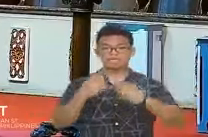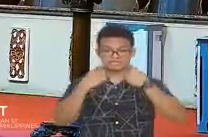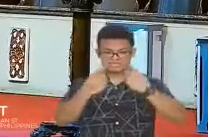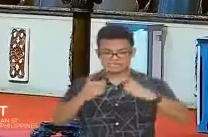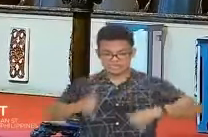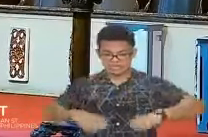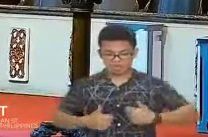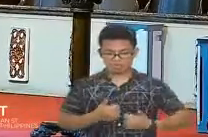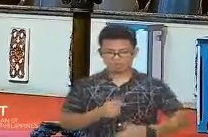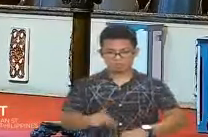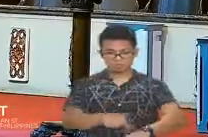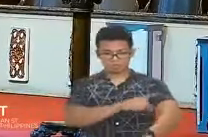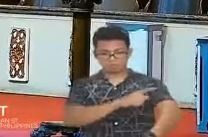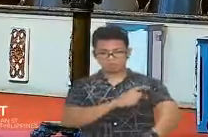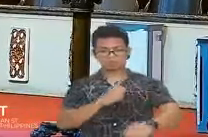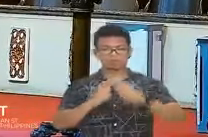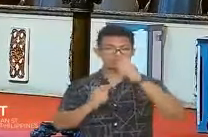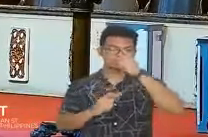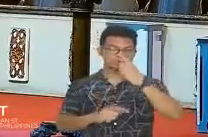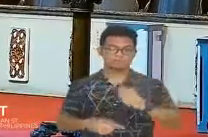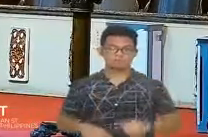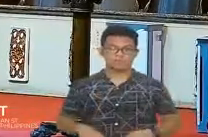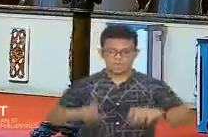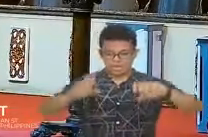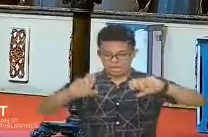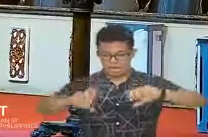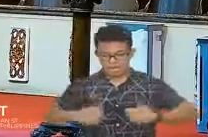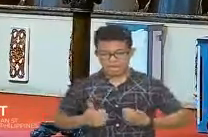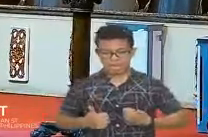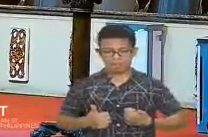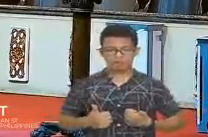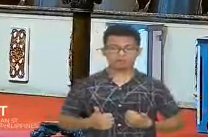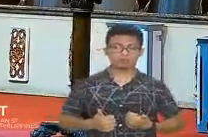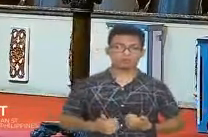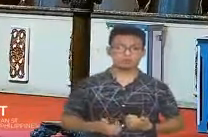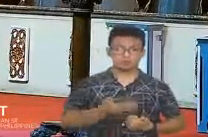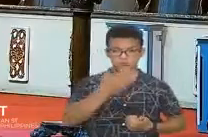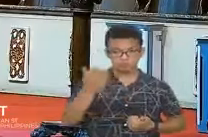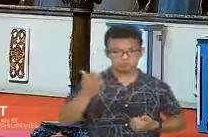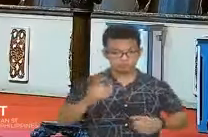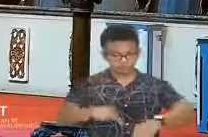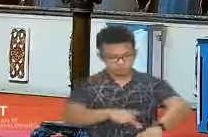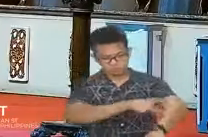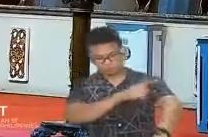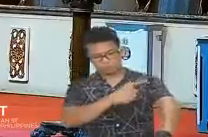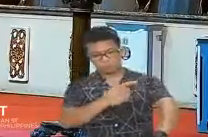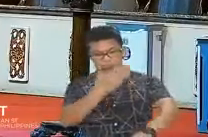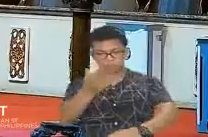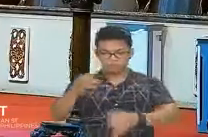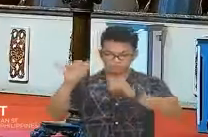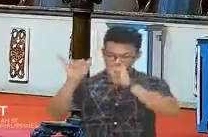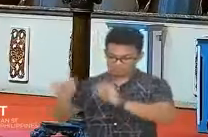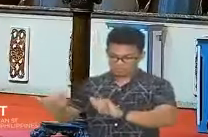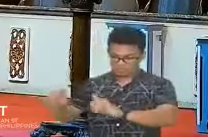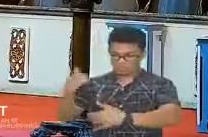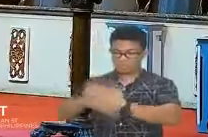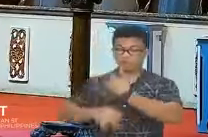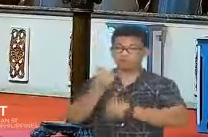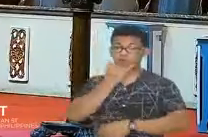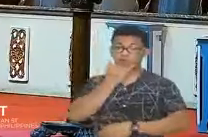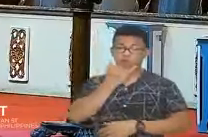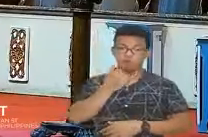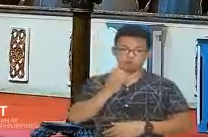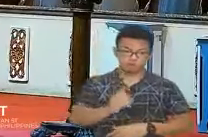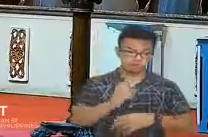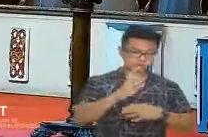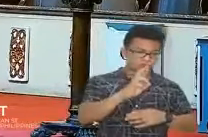long halt ye between two opinions? If the Lord be God, follow him. If Baal, then follow him.